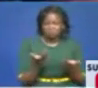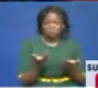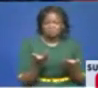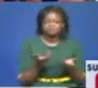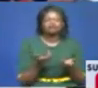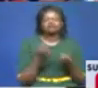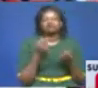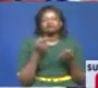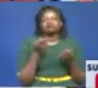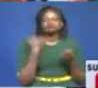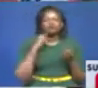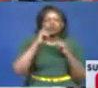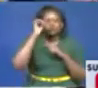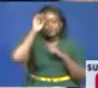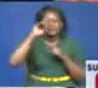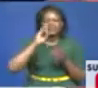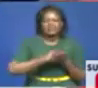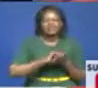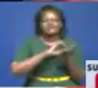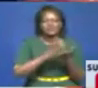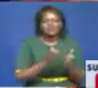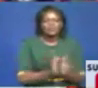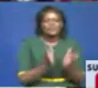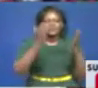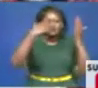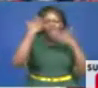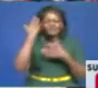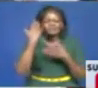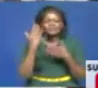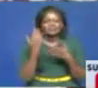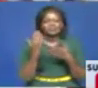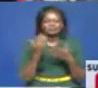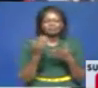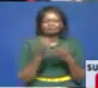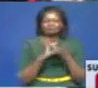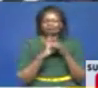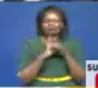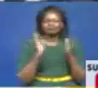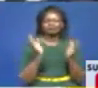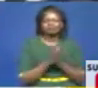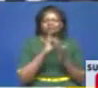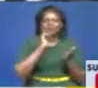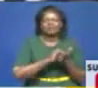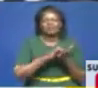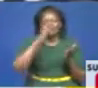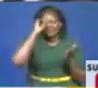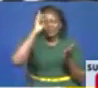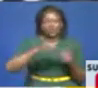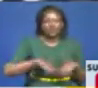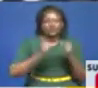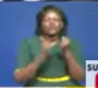Machogu was in Kiambu said funding to public universities is intact and ring-fenced that the government will continue